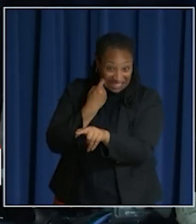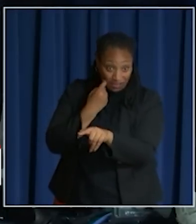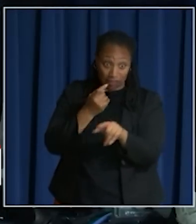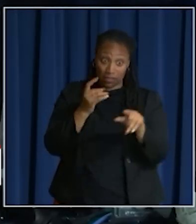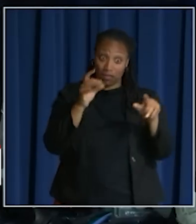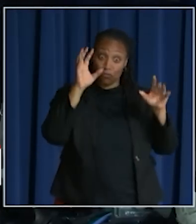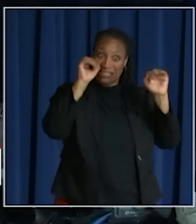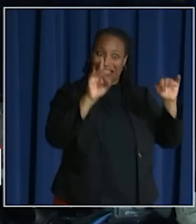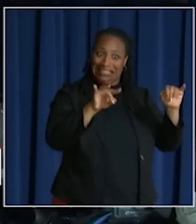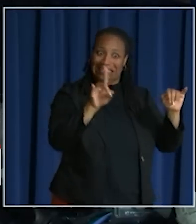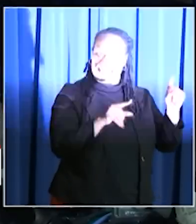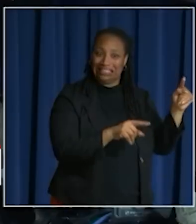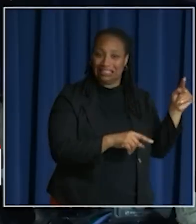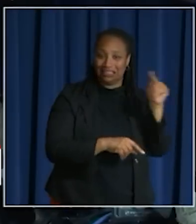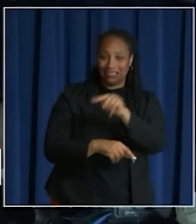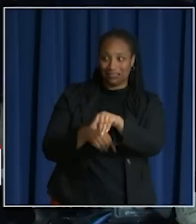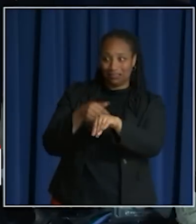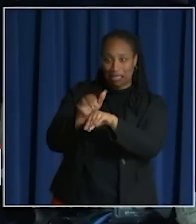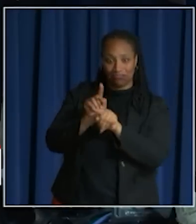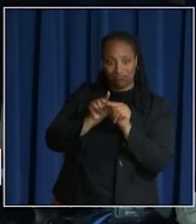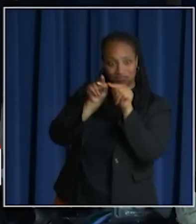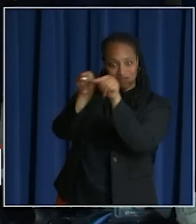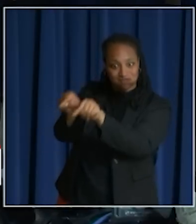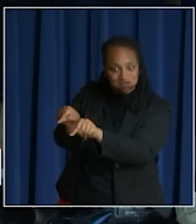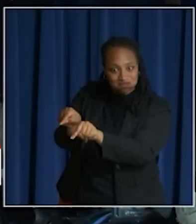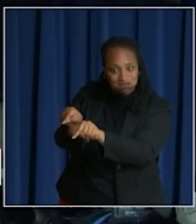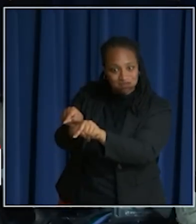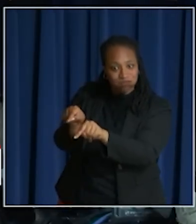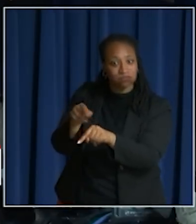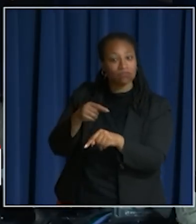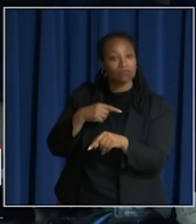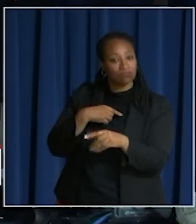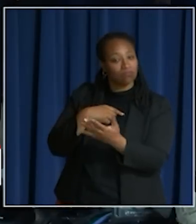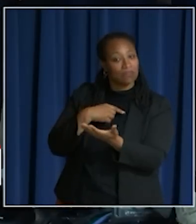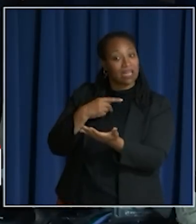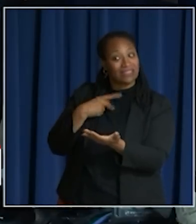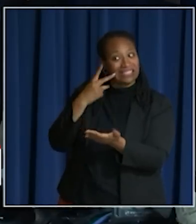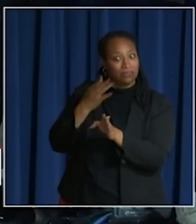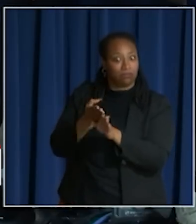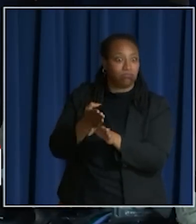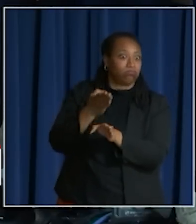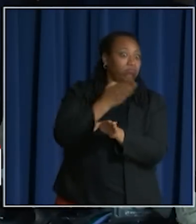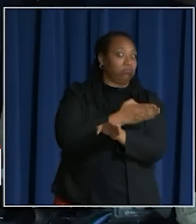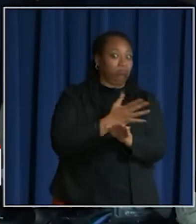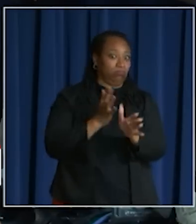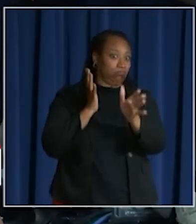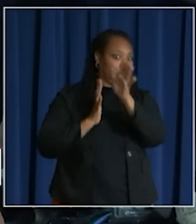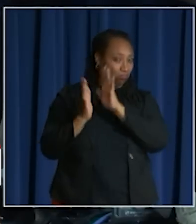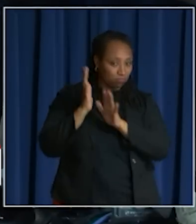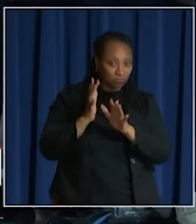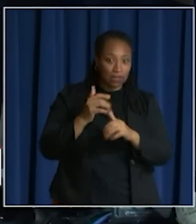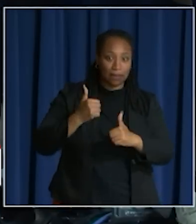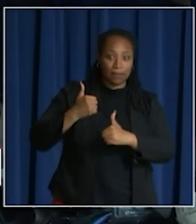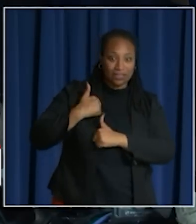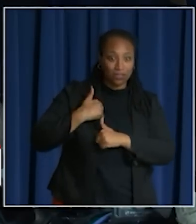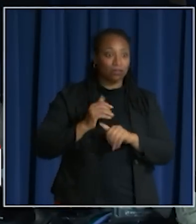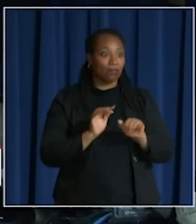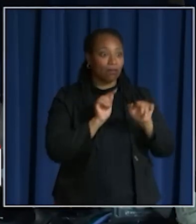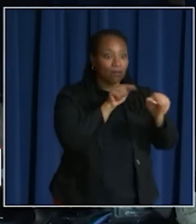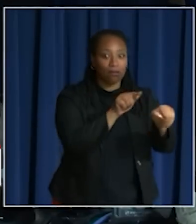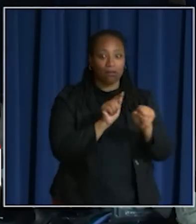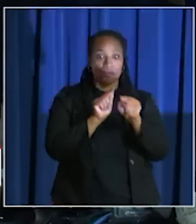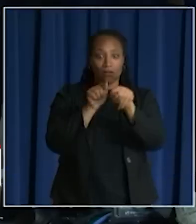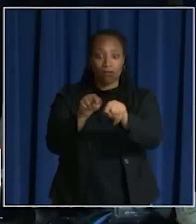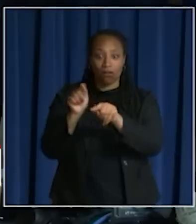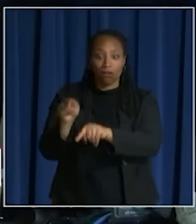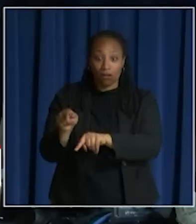the borders of D.C. some years ago, and we don't believe that our military should be used against American citizens. Yes.